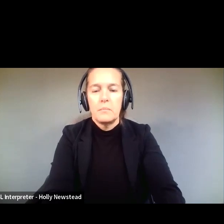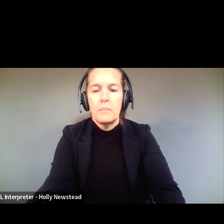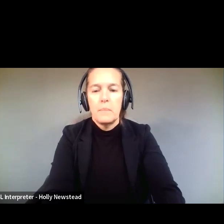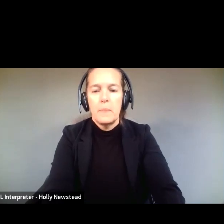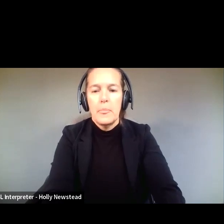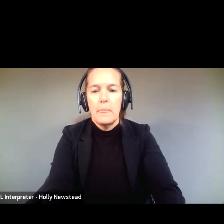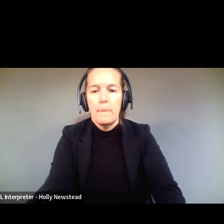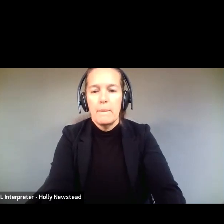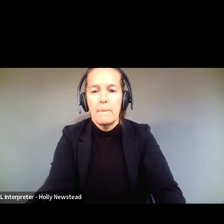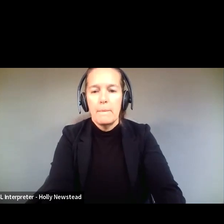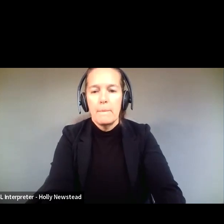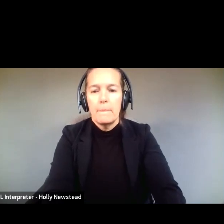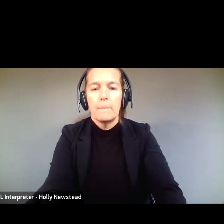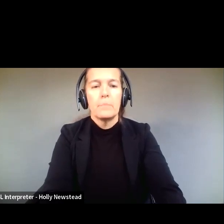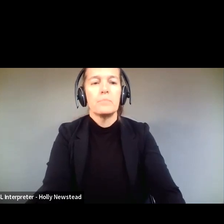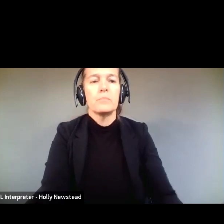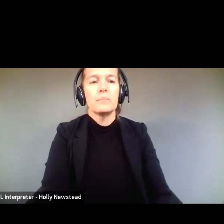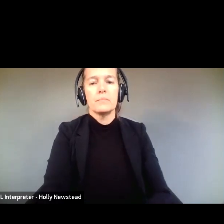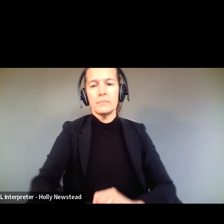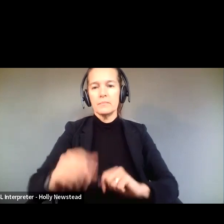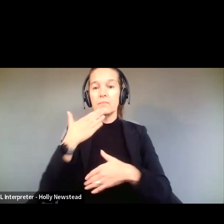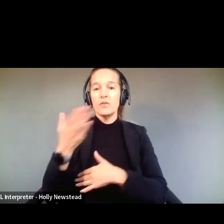Buenas tardes, ¿me escuchan?